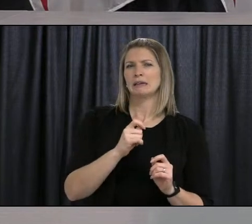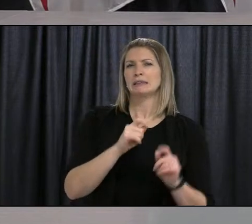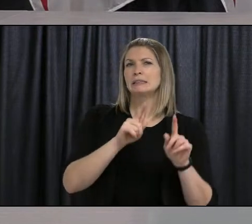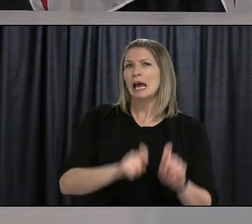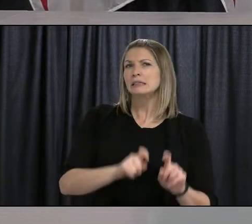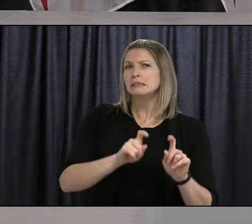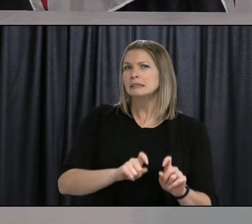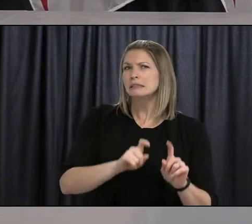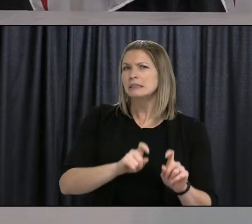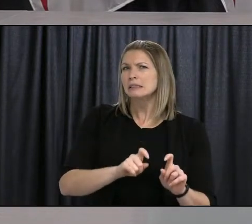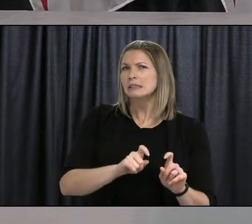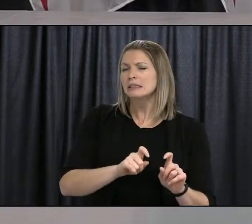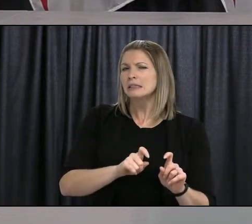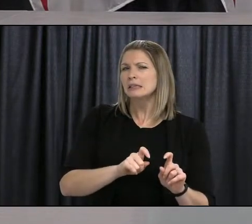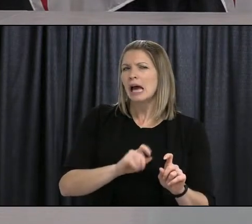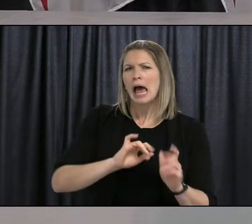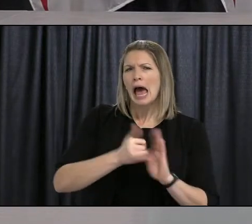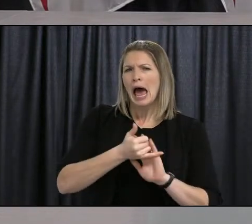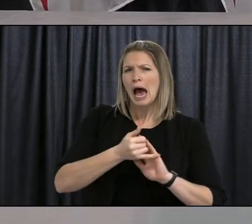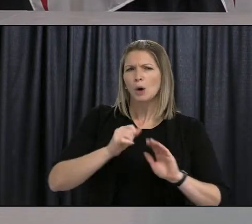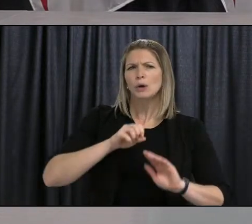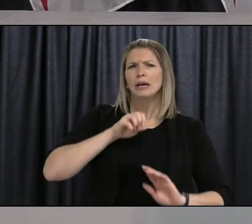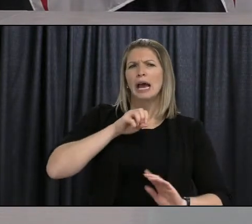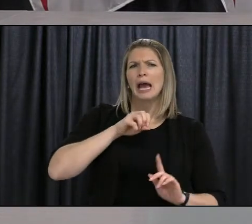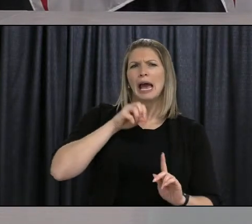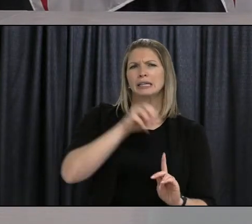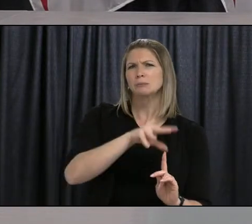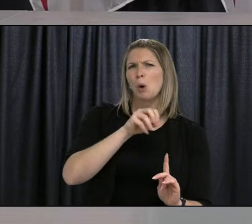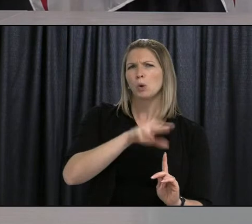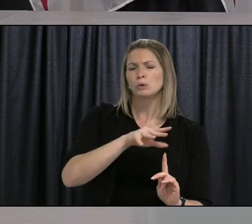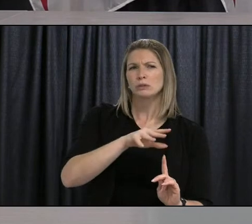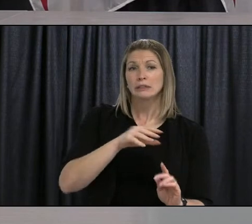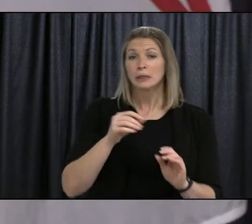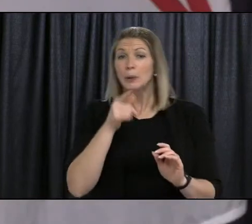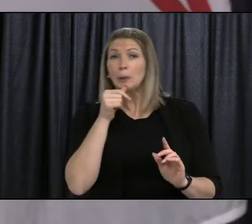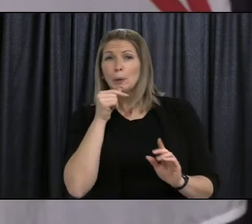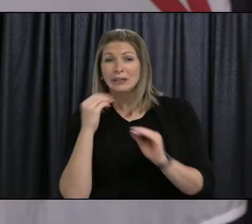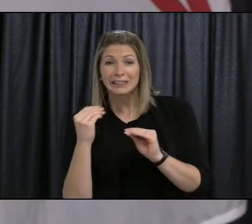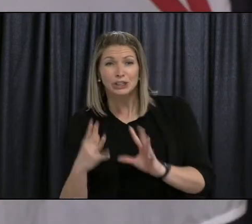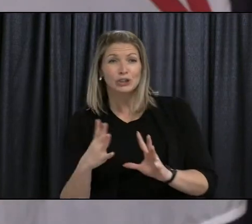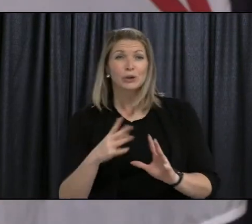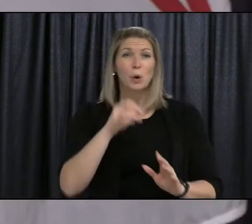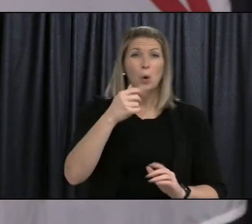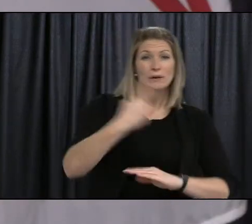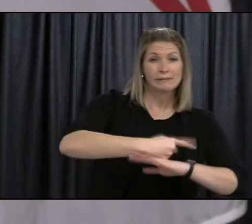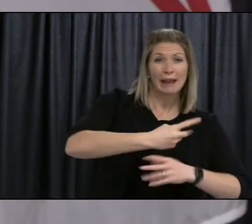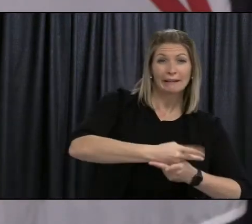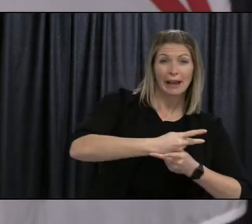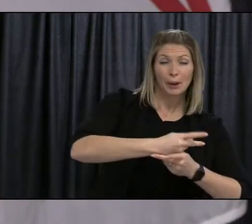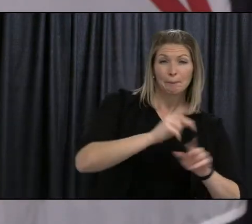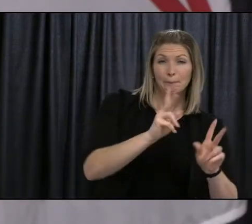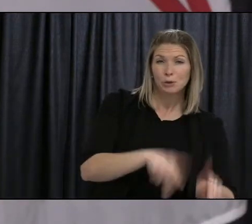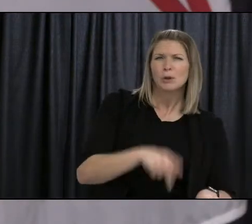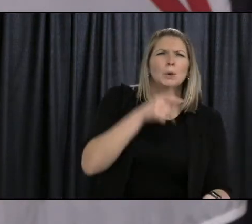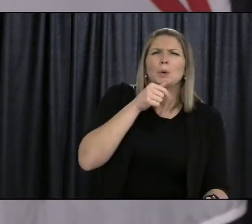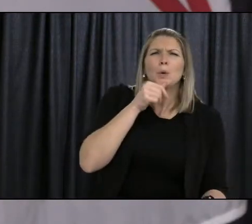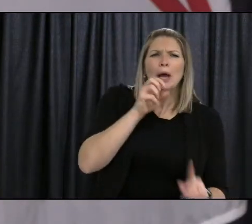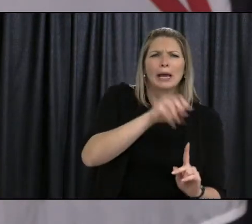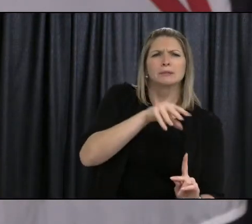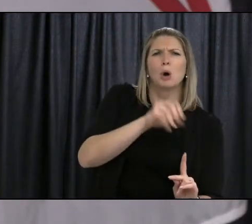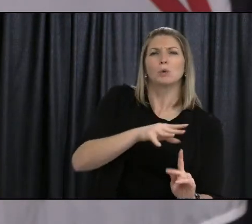is this a teacher, a daycare worker? How were they exposed? So it was a